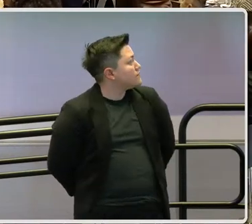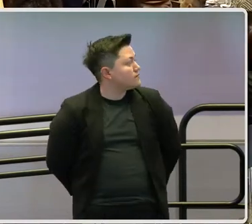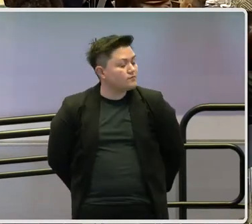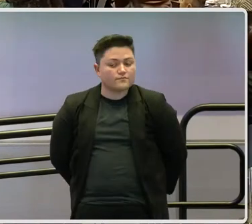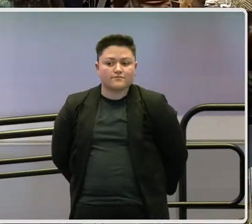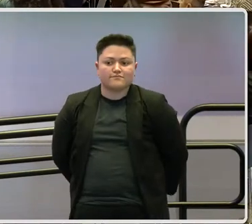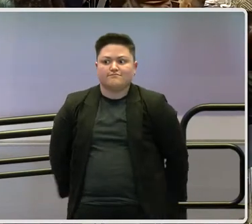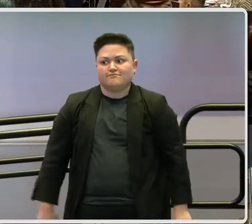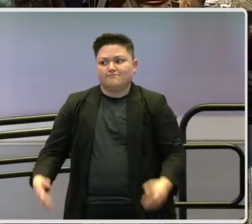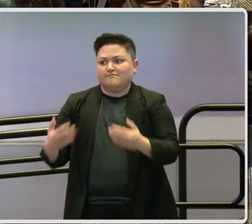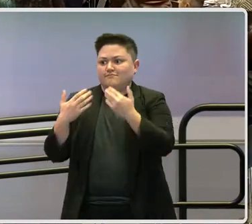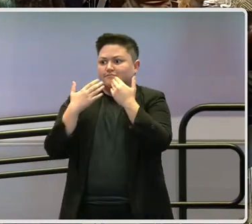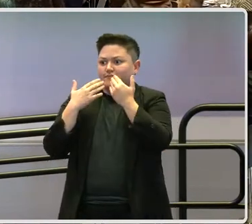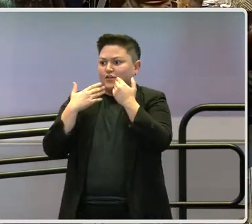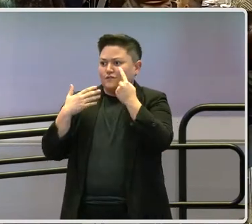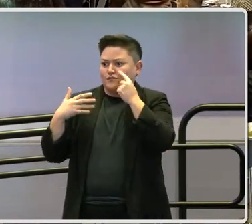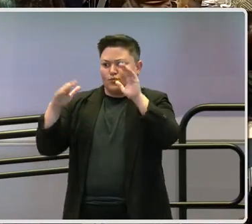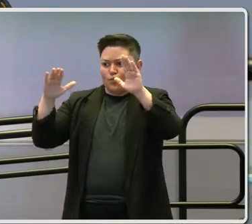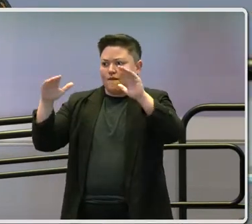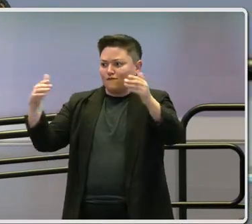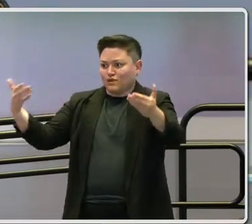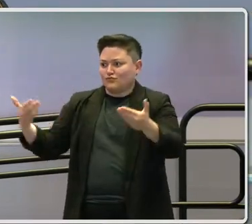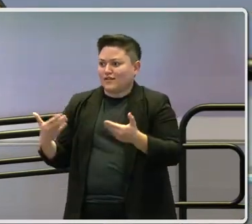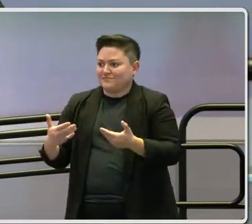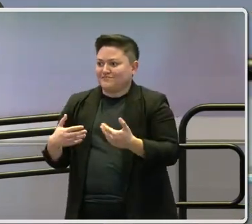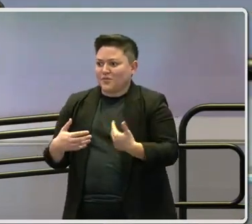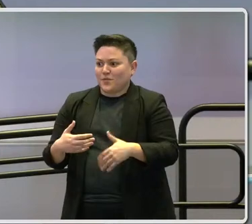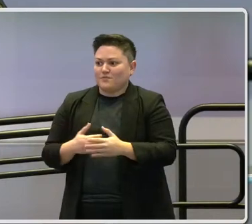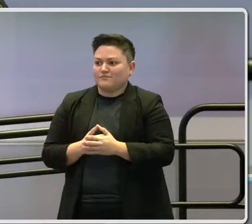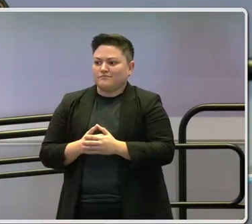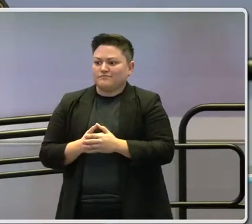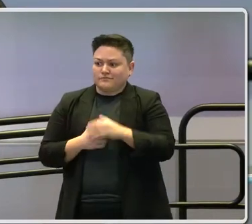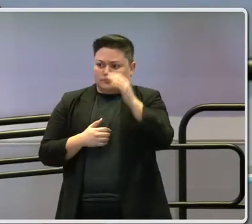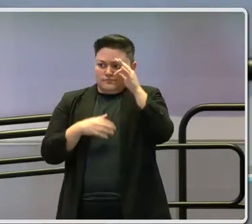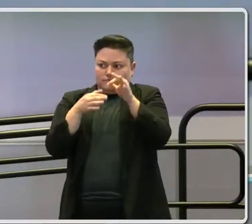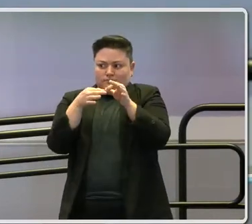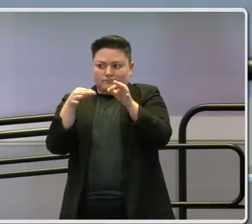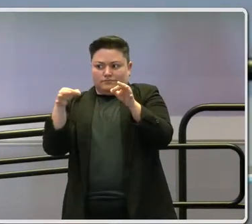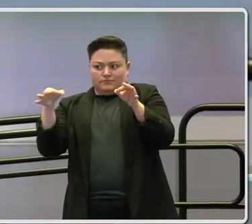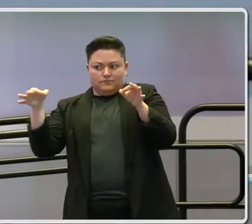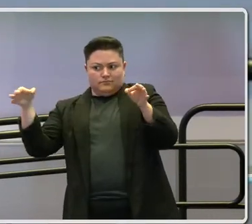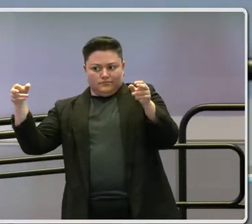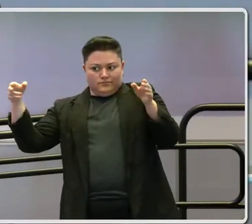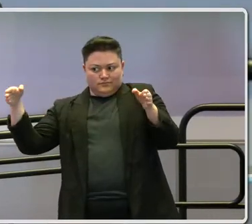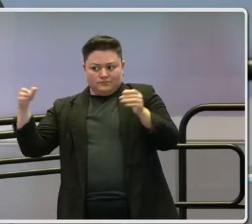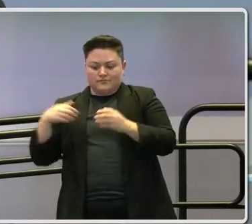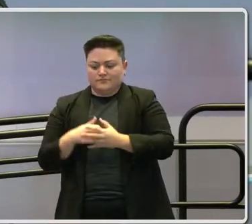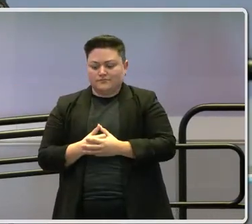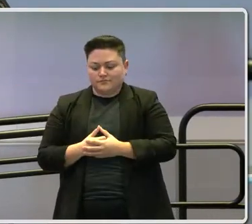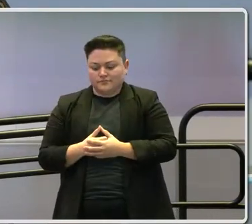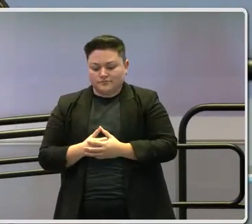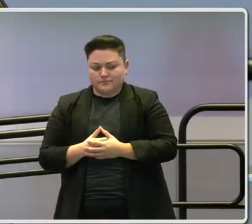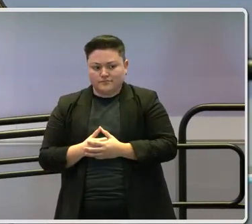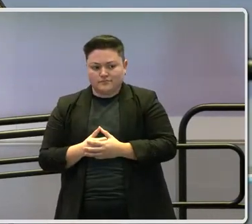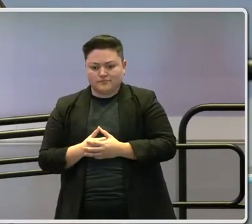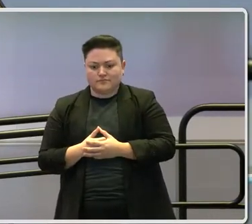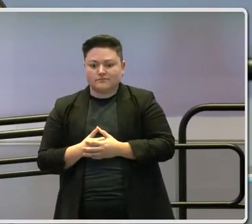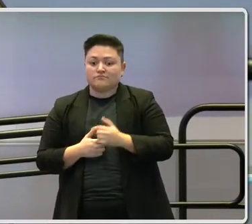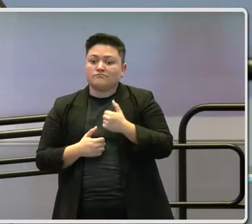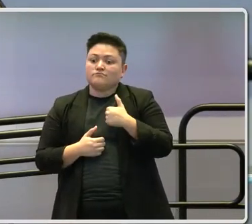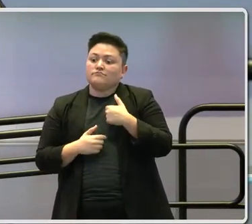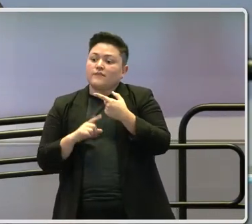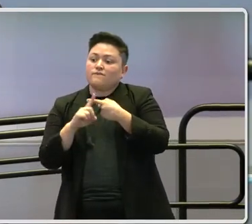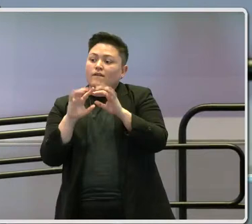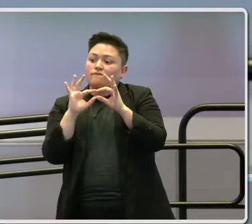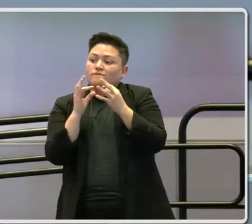Thank you for that wonderful introduction, Danny. Magandang hapon and hafaday. I am from a